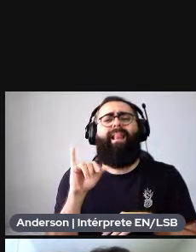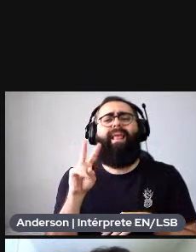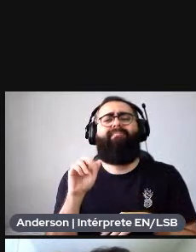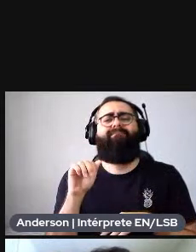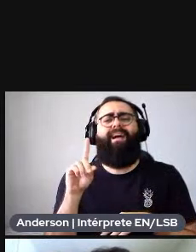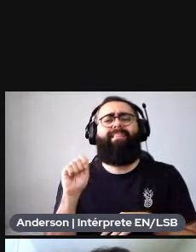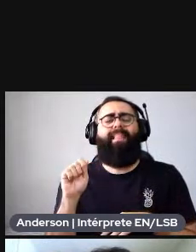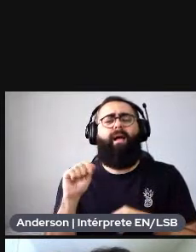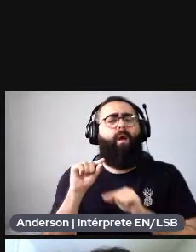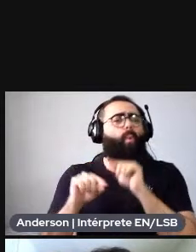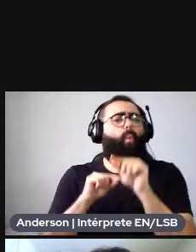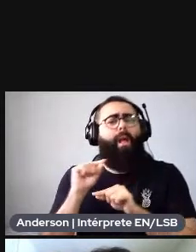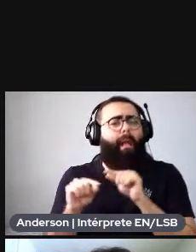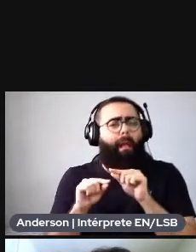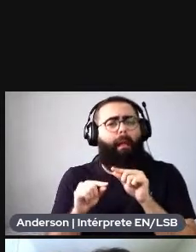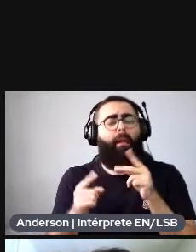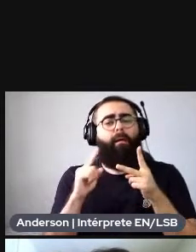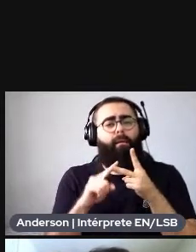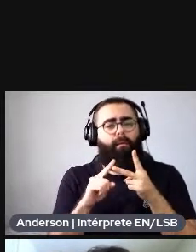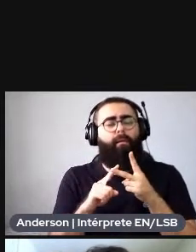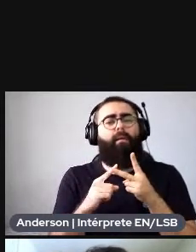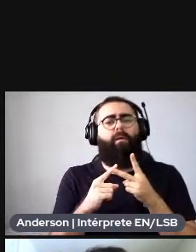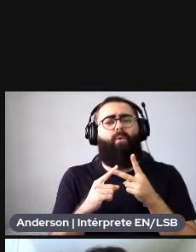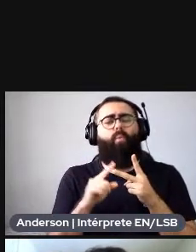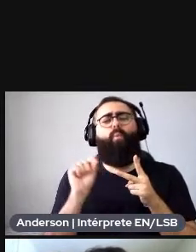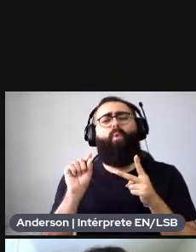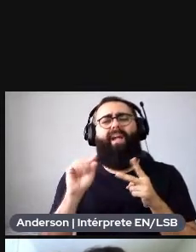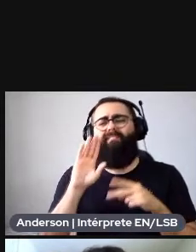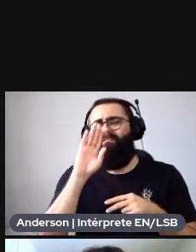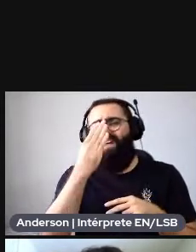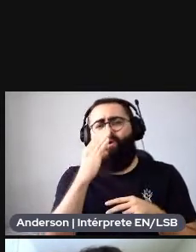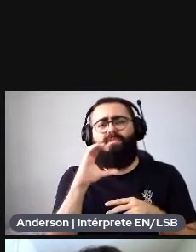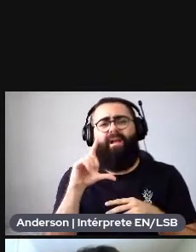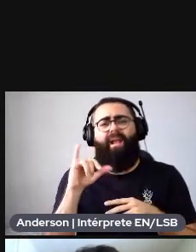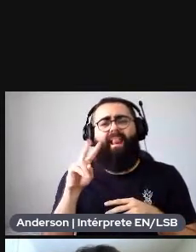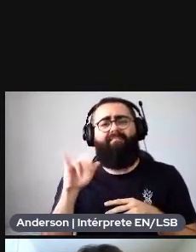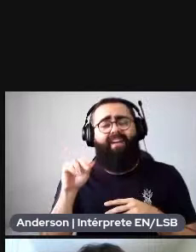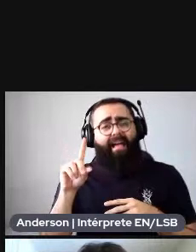the grammatics of pseudoclefts.